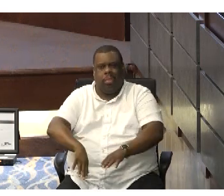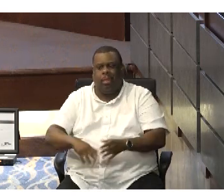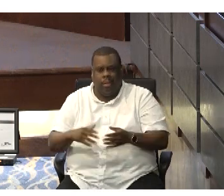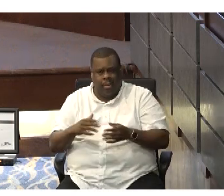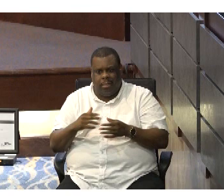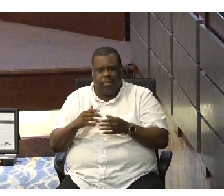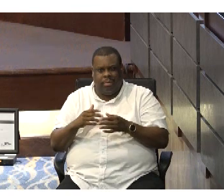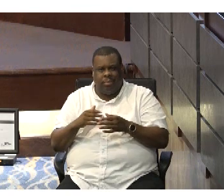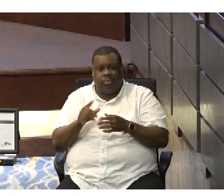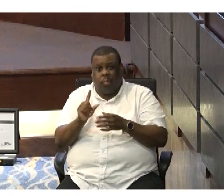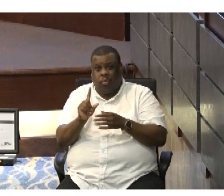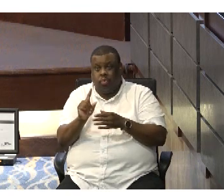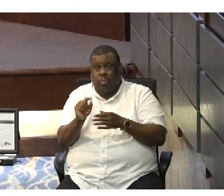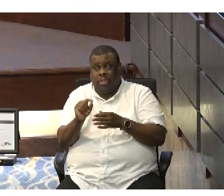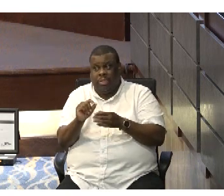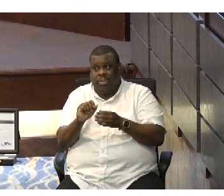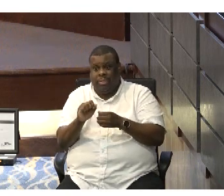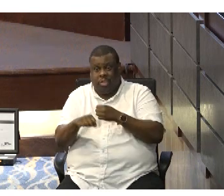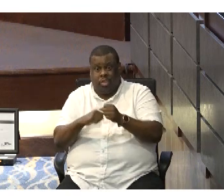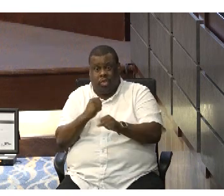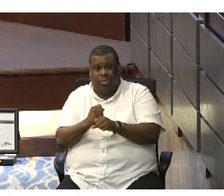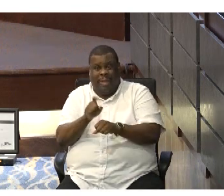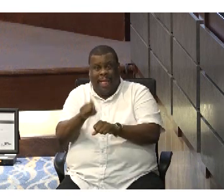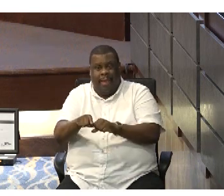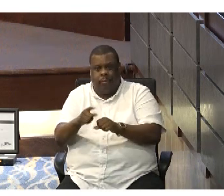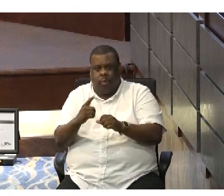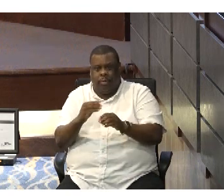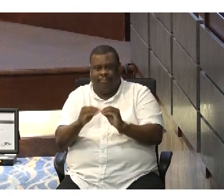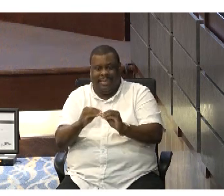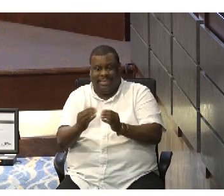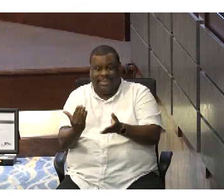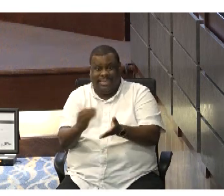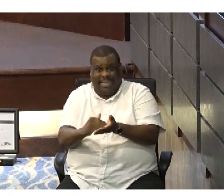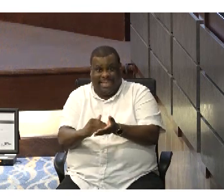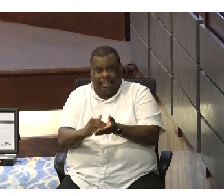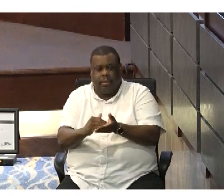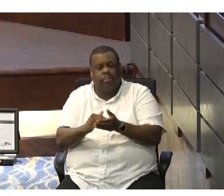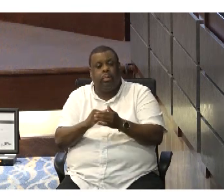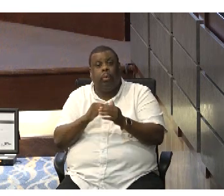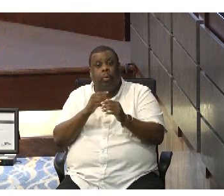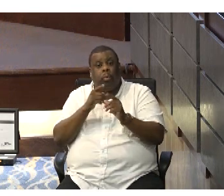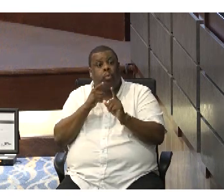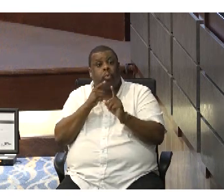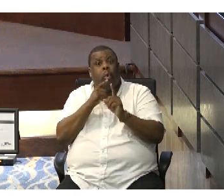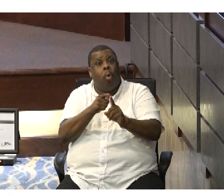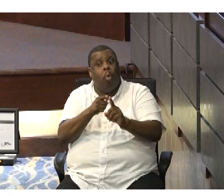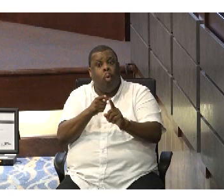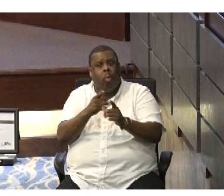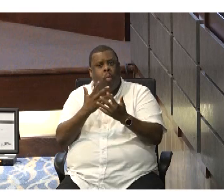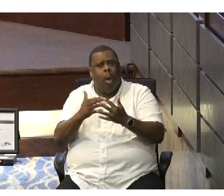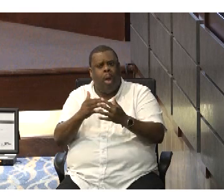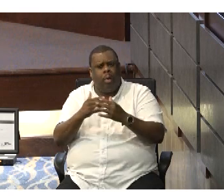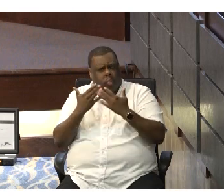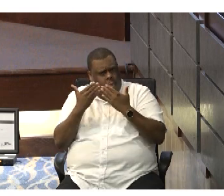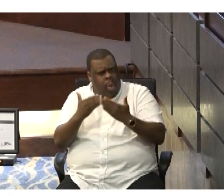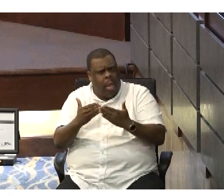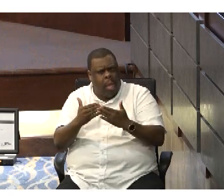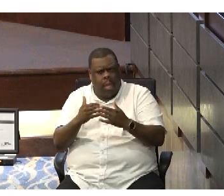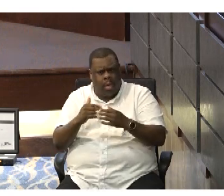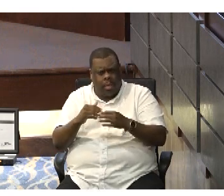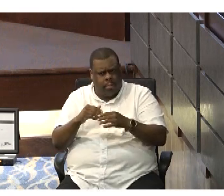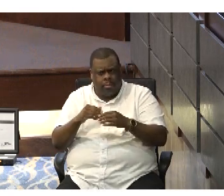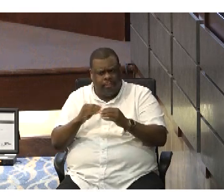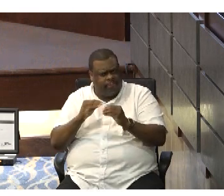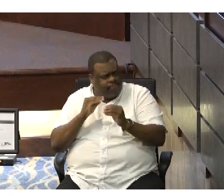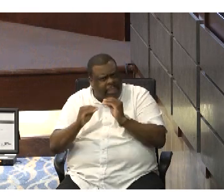to reconstruct that road, so the cost for the 20-year road in the gold jumps up way higher than the 50-year design. You are going